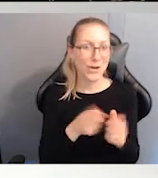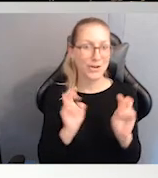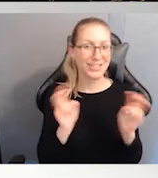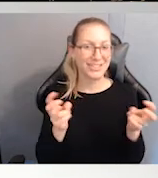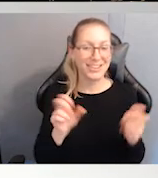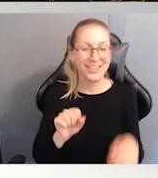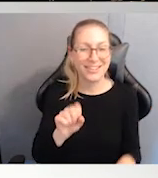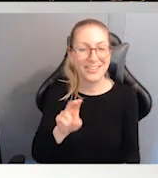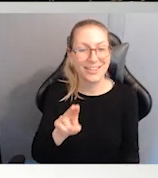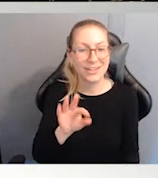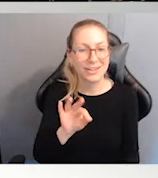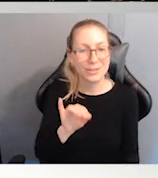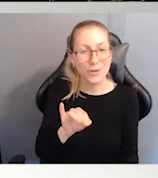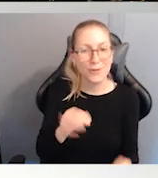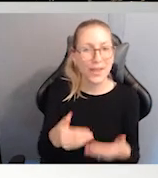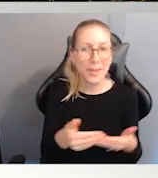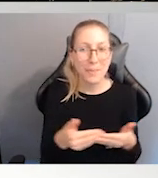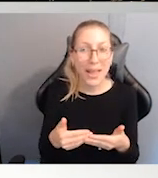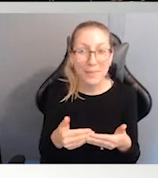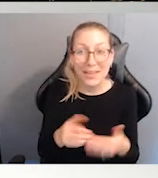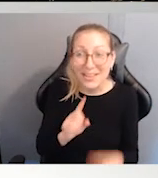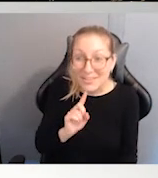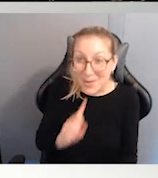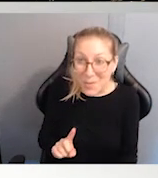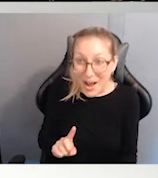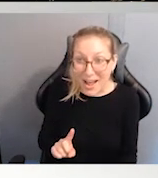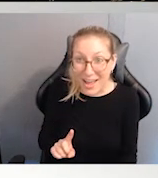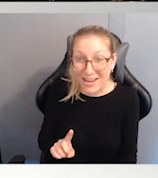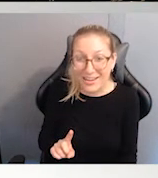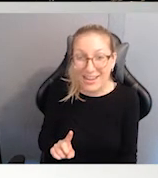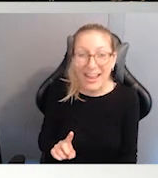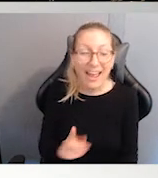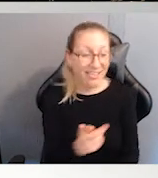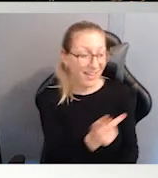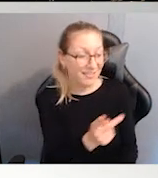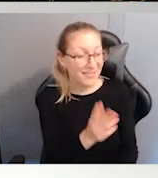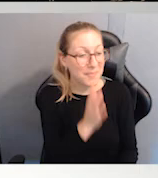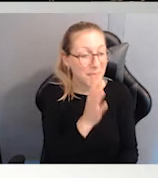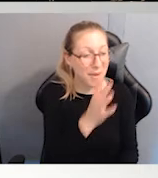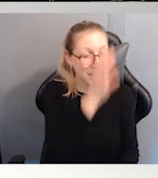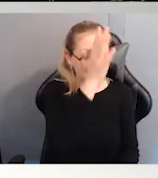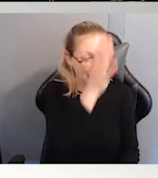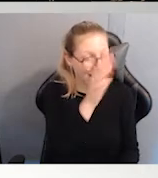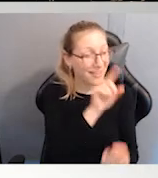He's one, and Aaron and Will are his mom and dad. They met in Sufi.